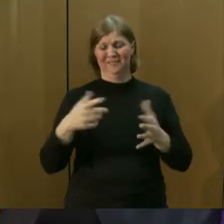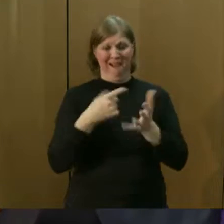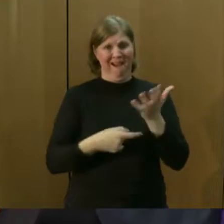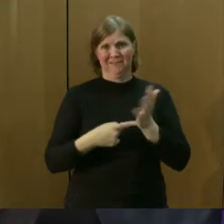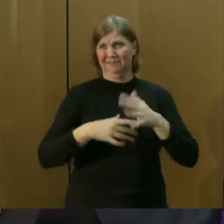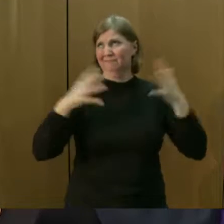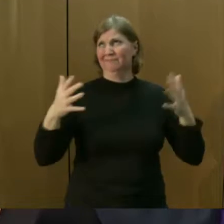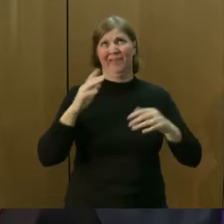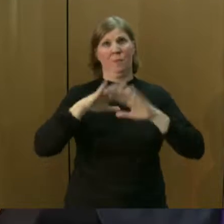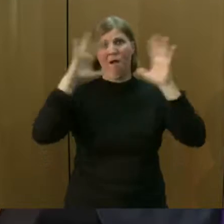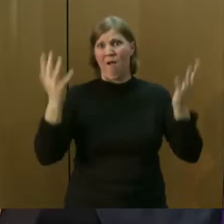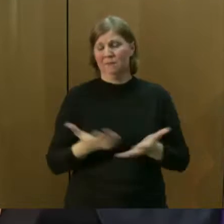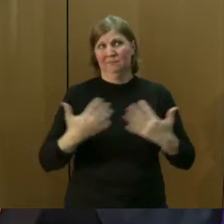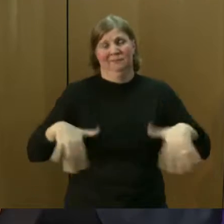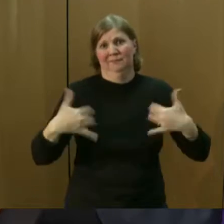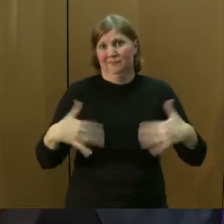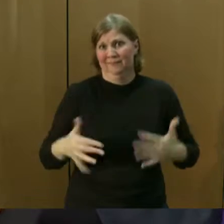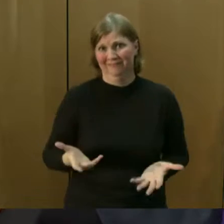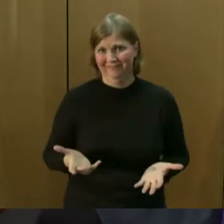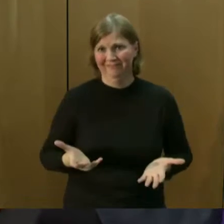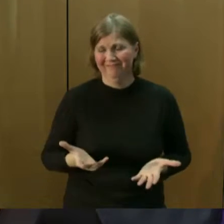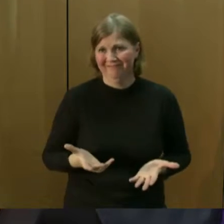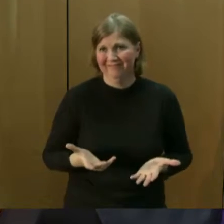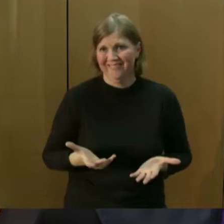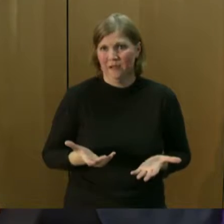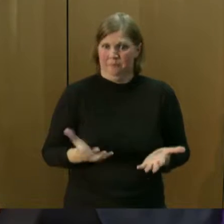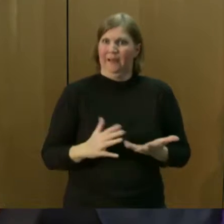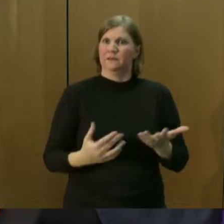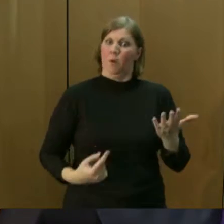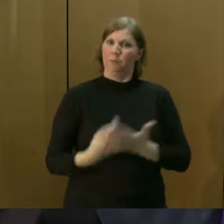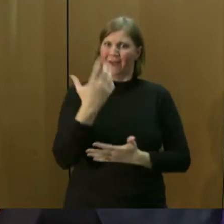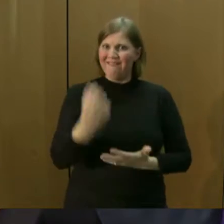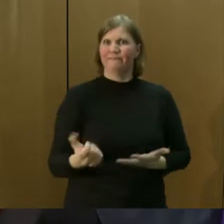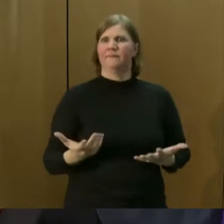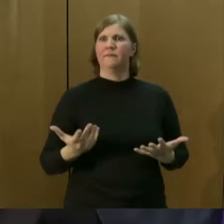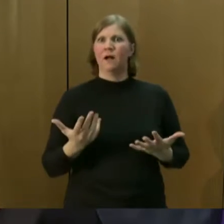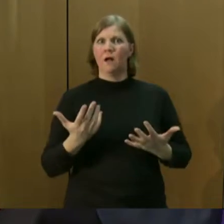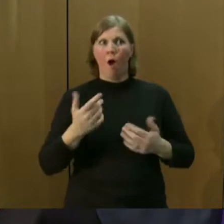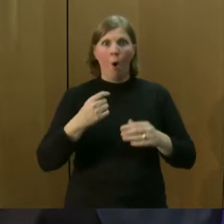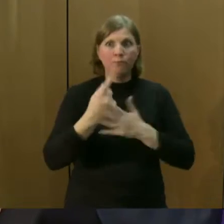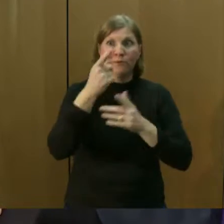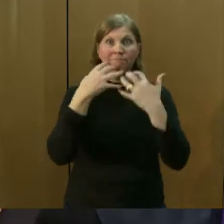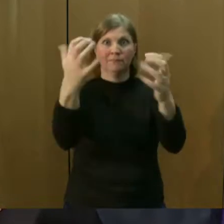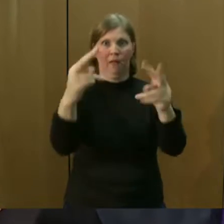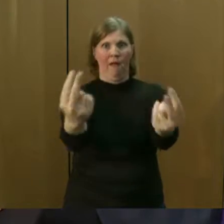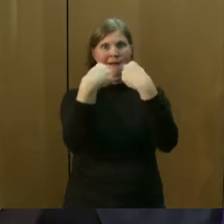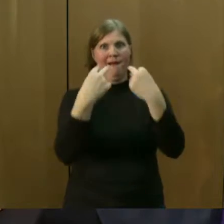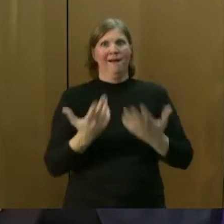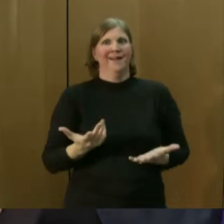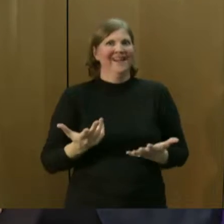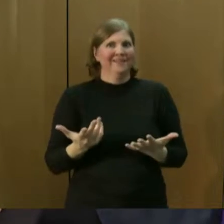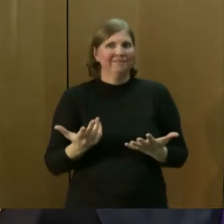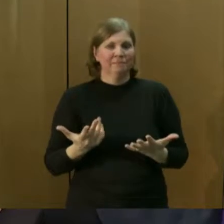the opportunity to be seen by, the biggest audience in the world, potentially, the